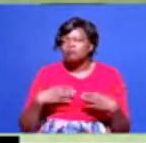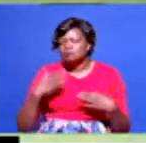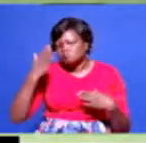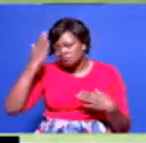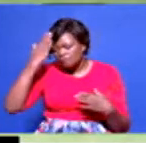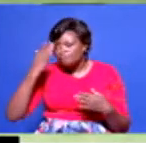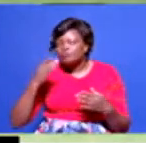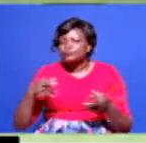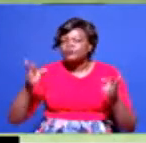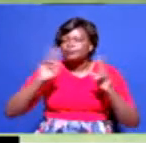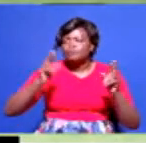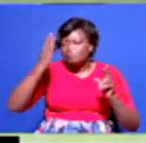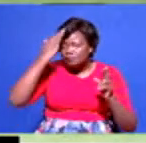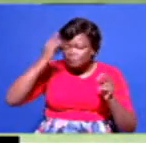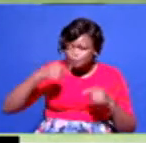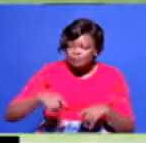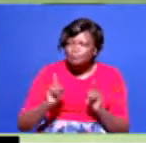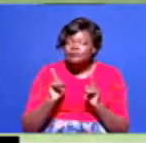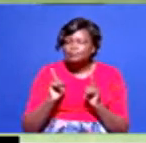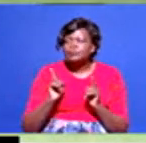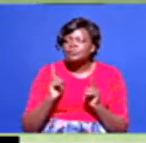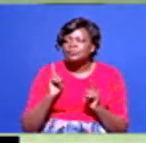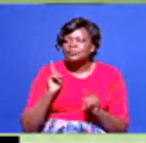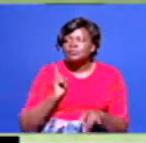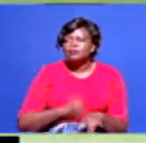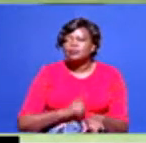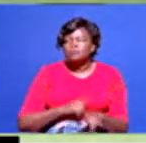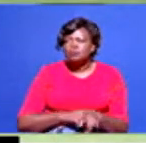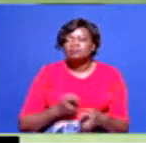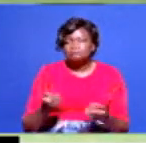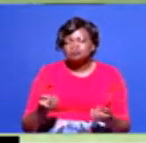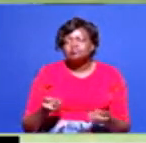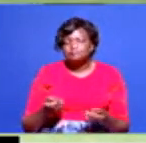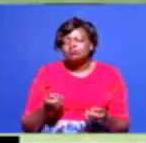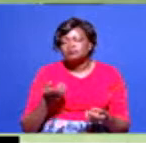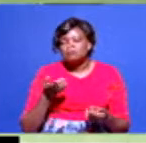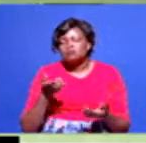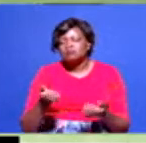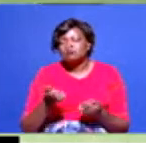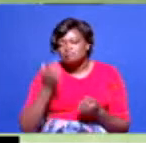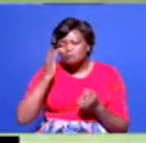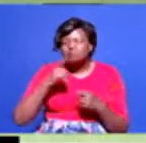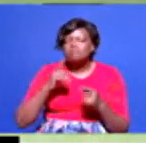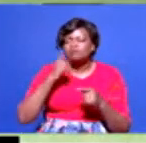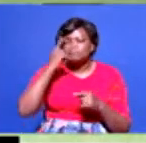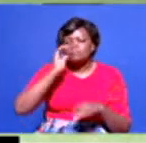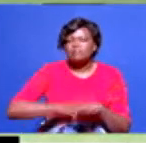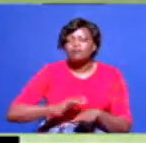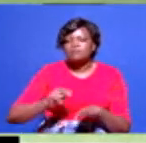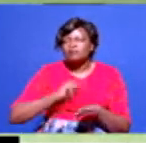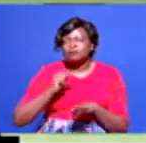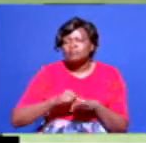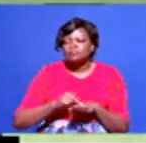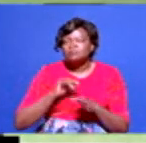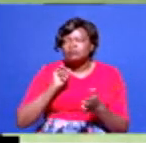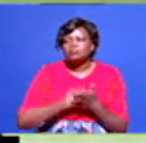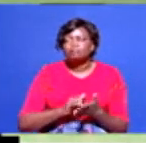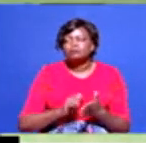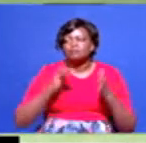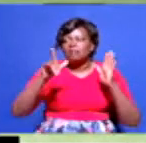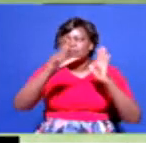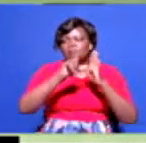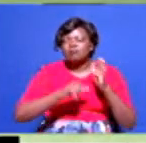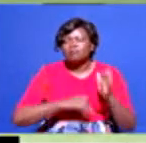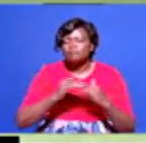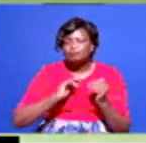to humble himself in moments when it was called for the good of the nation and others. That's a great lesson for all of